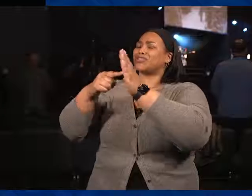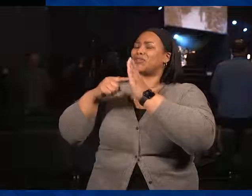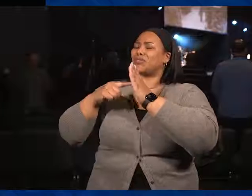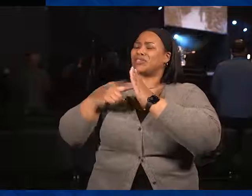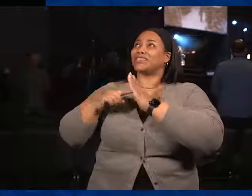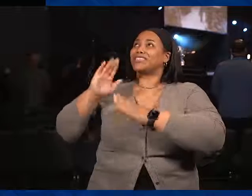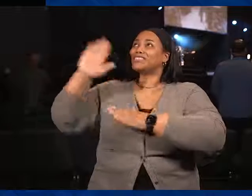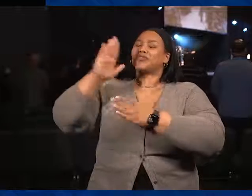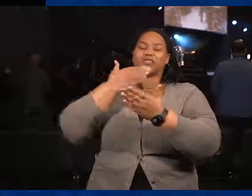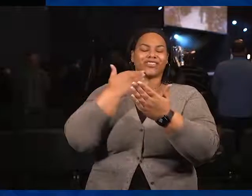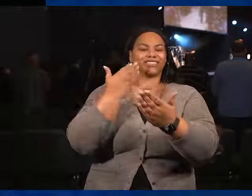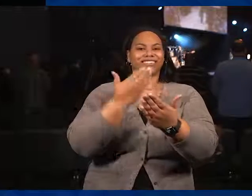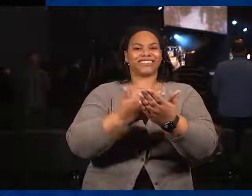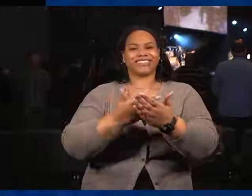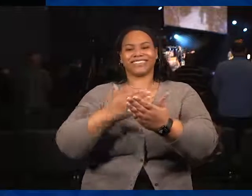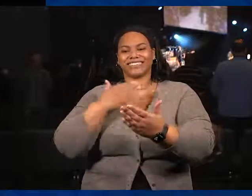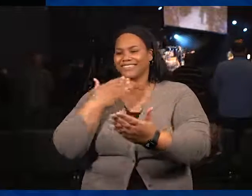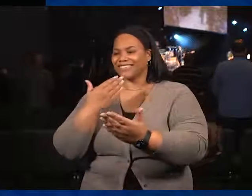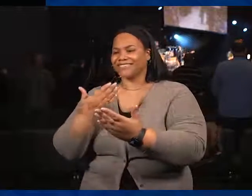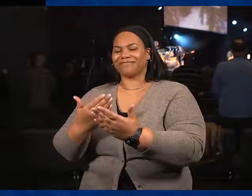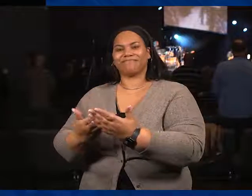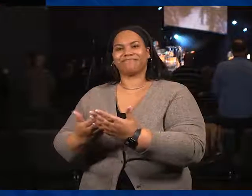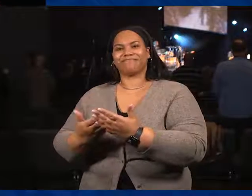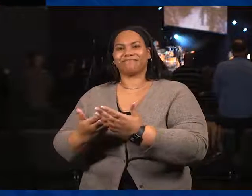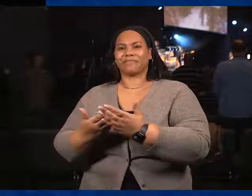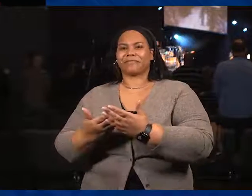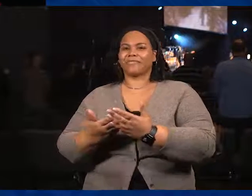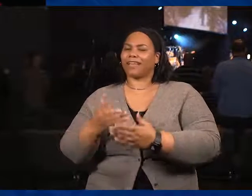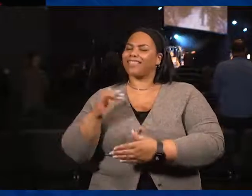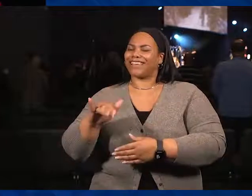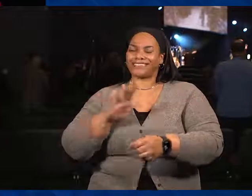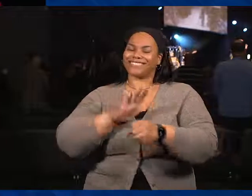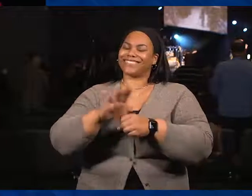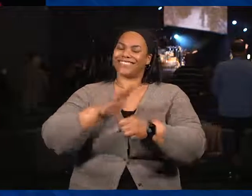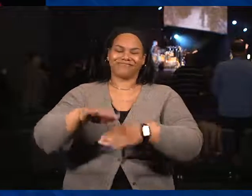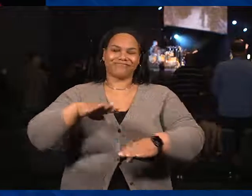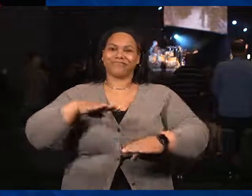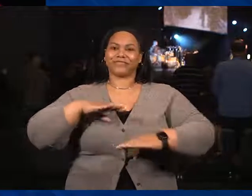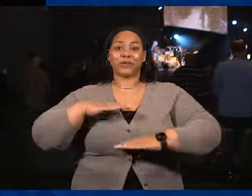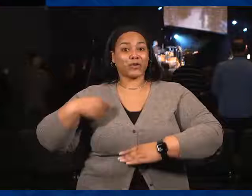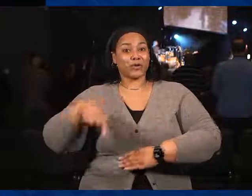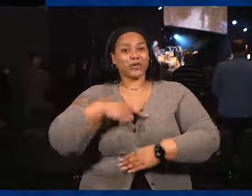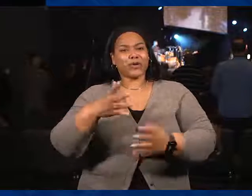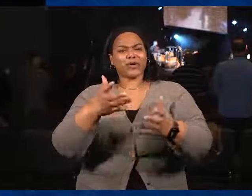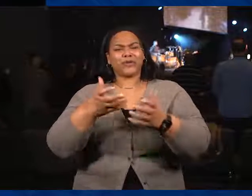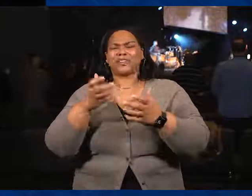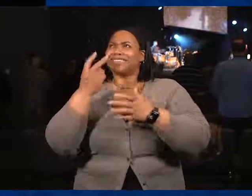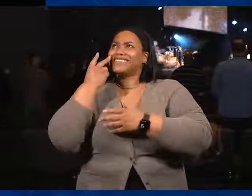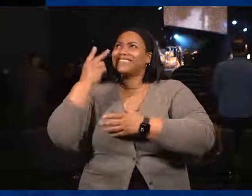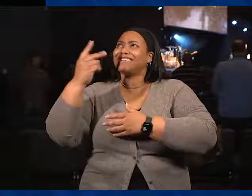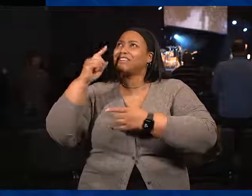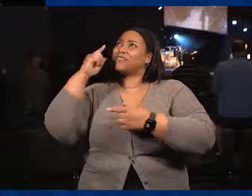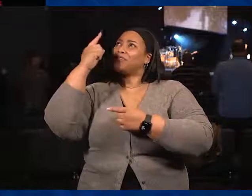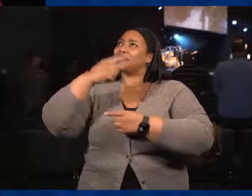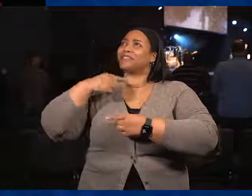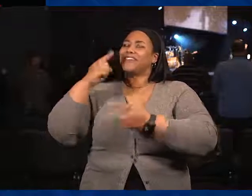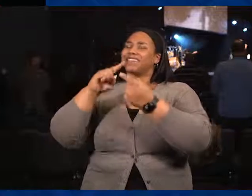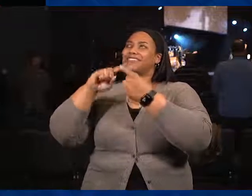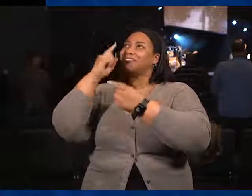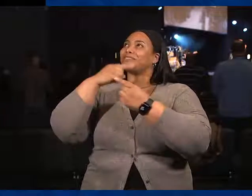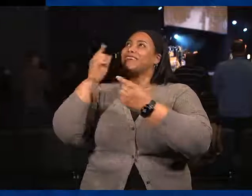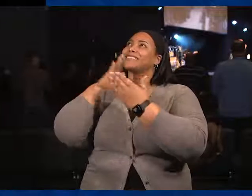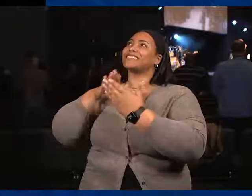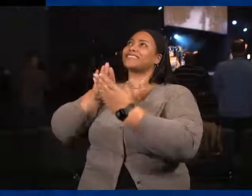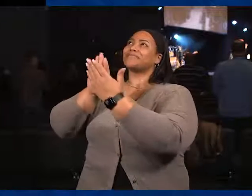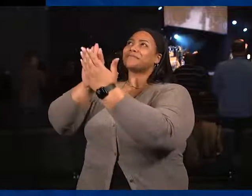of your goodness, that would be enough. We want to see you face to